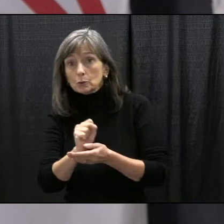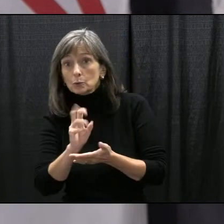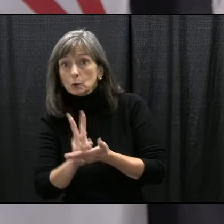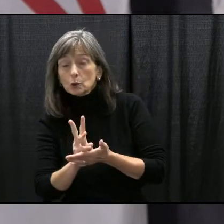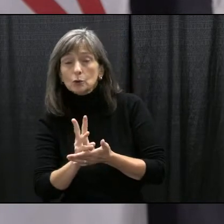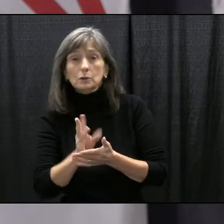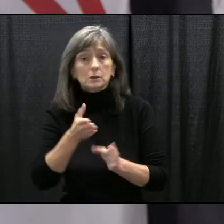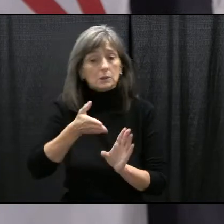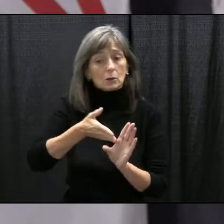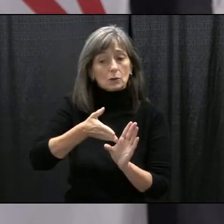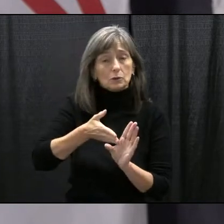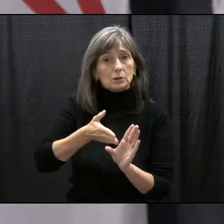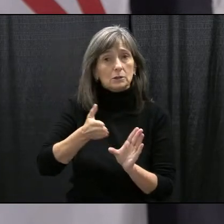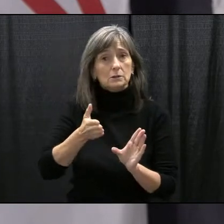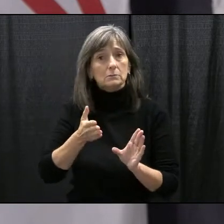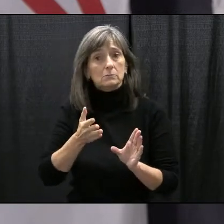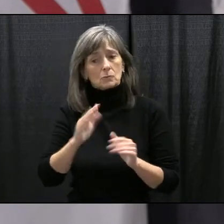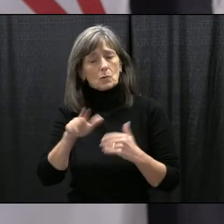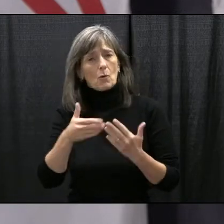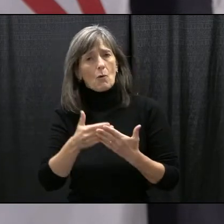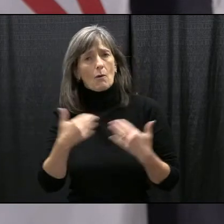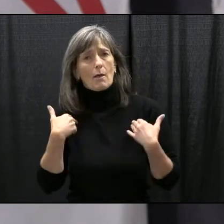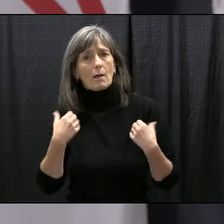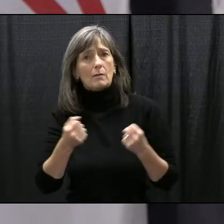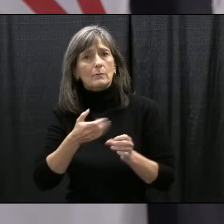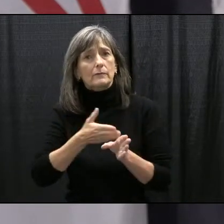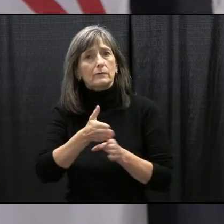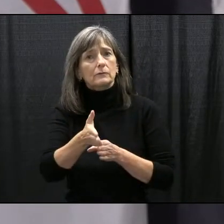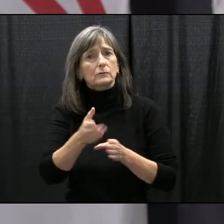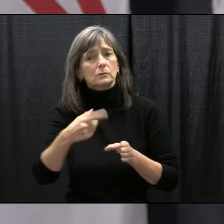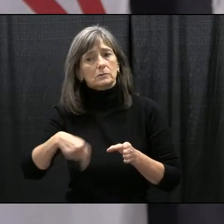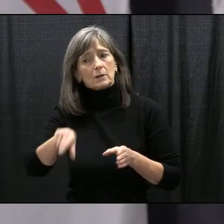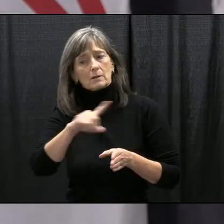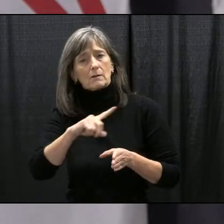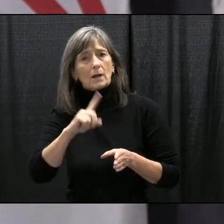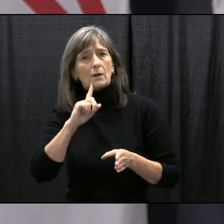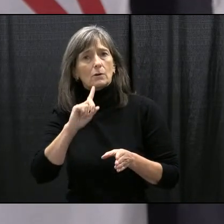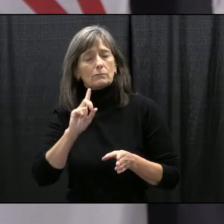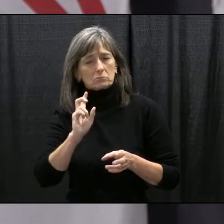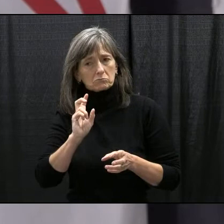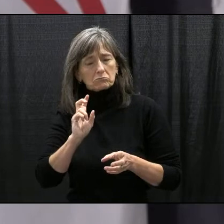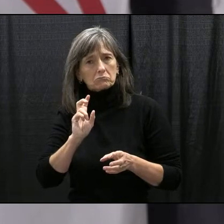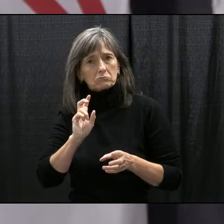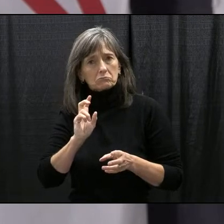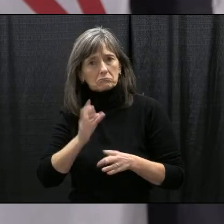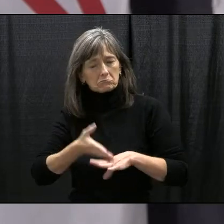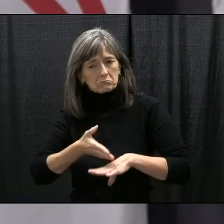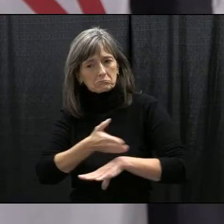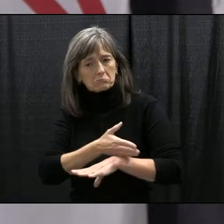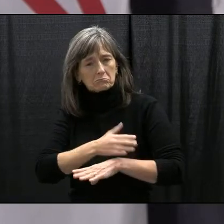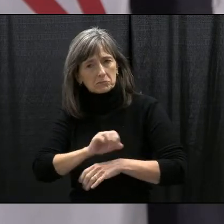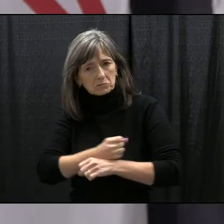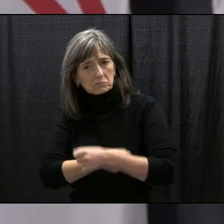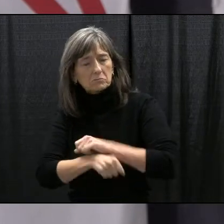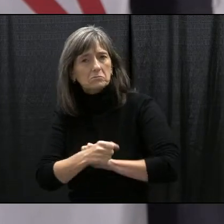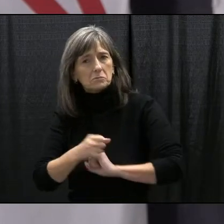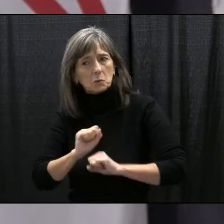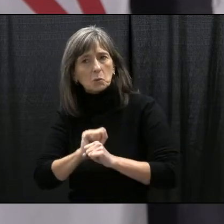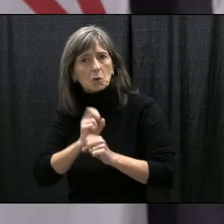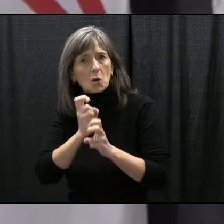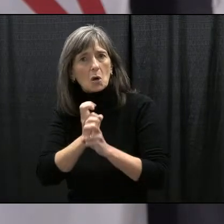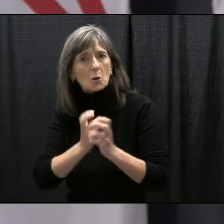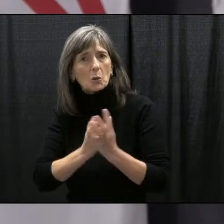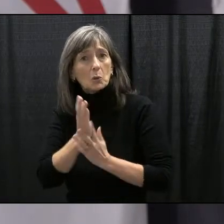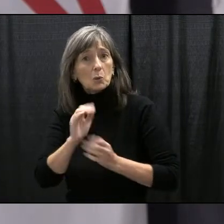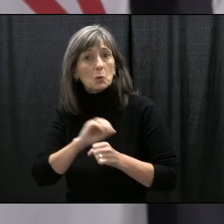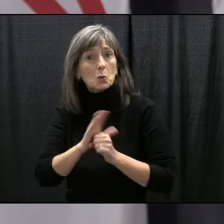workers, psychologists, and all of our health professionals have risen to the occasion through COVID, and they rise to the